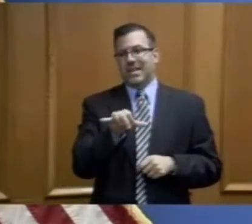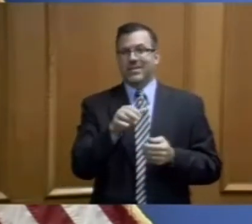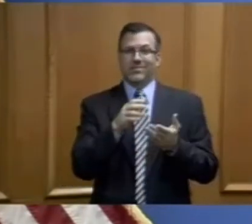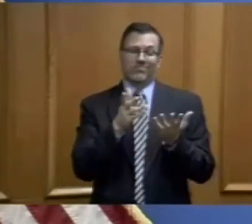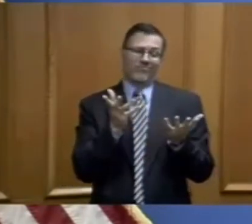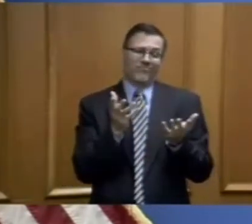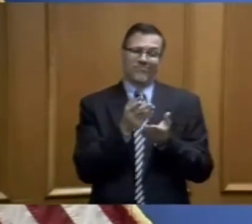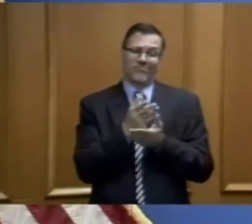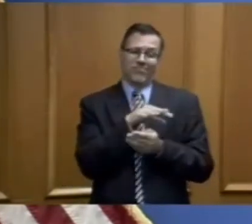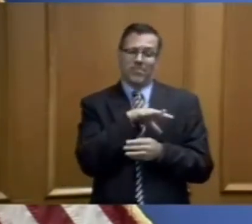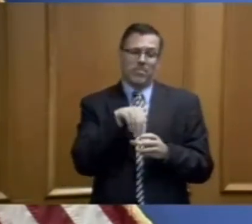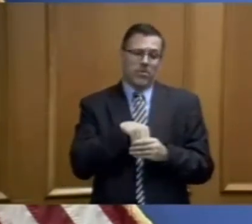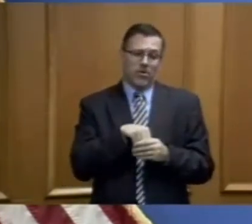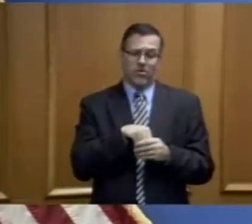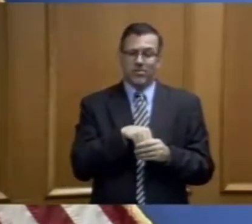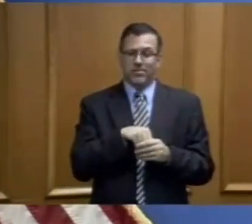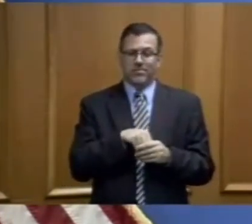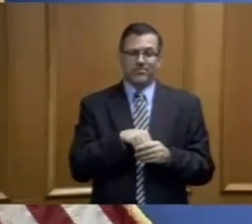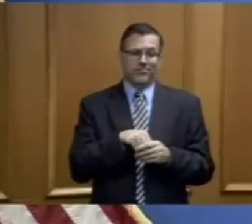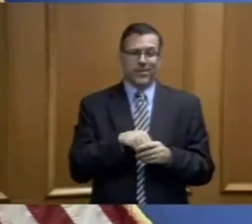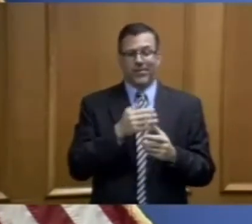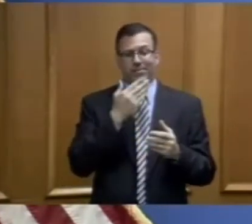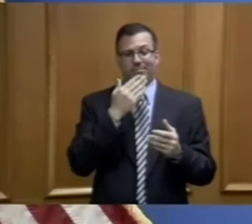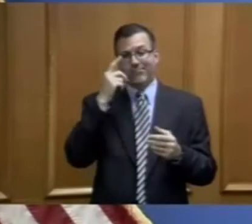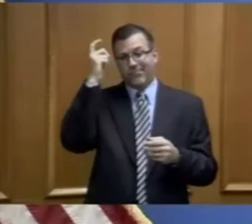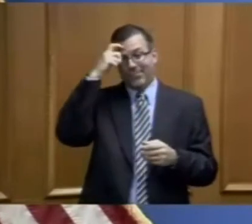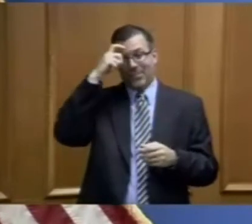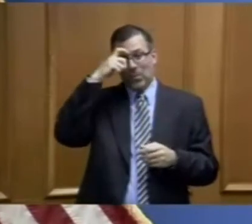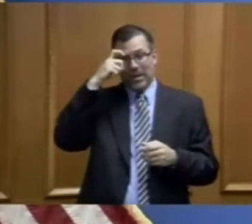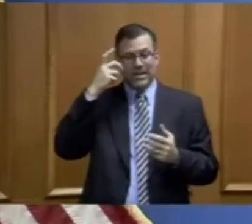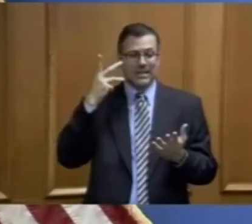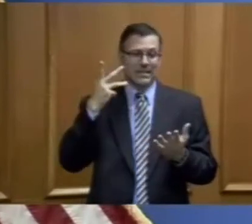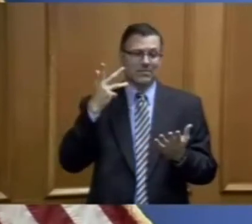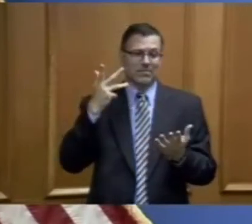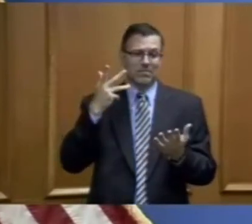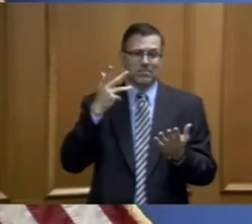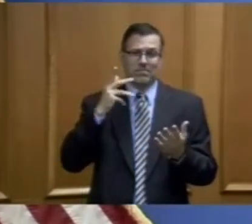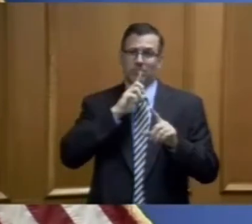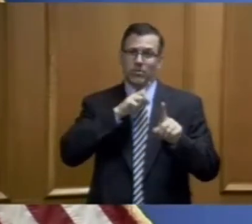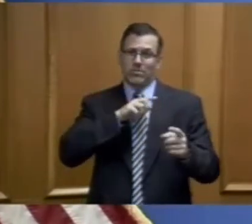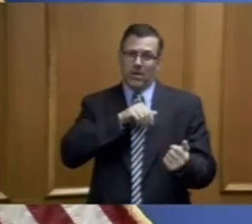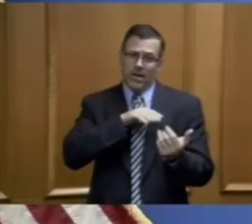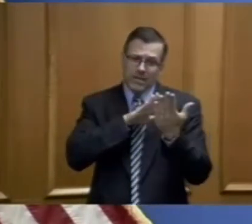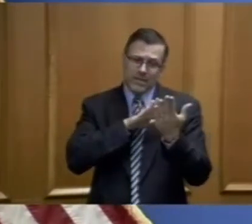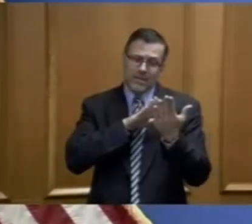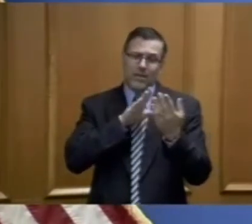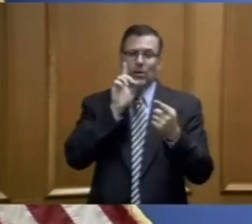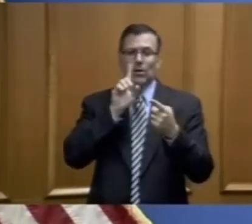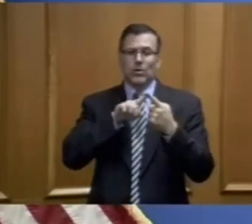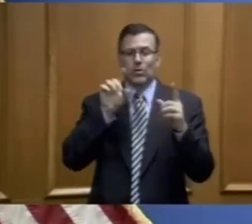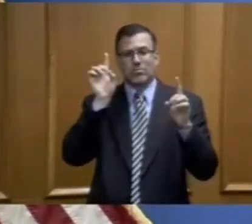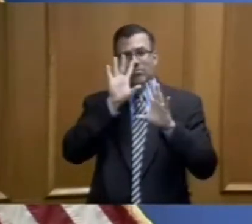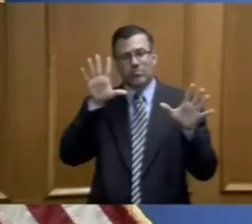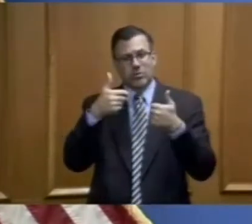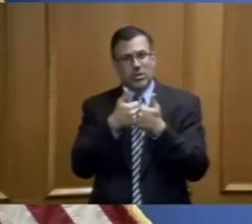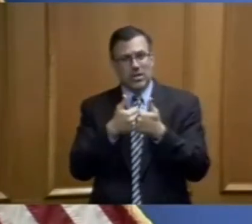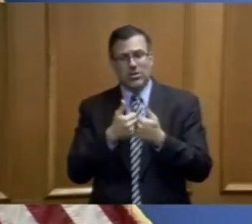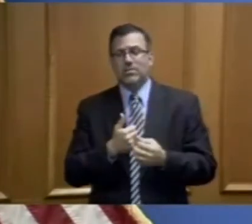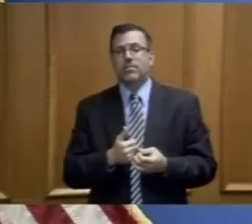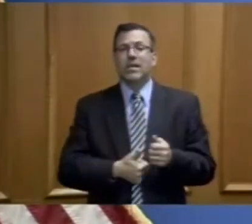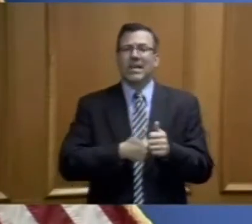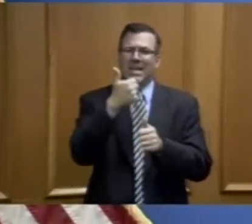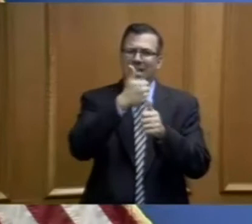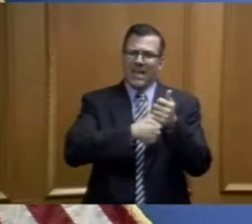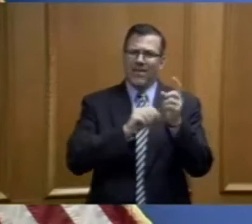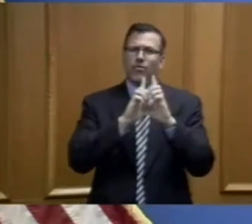responsible response to a tremendous economic challenge that we have. So every department